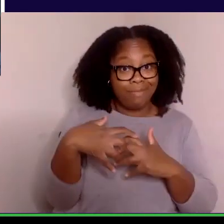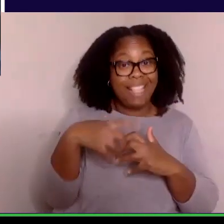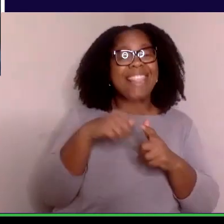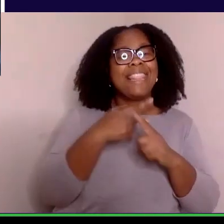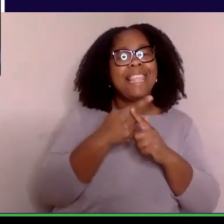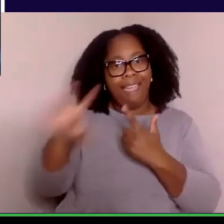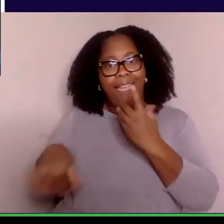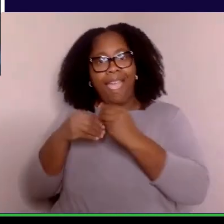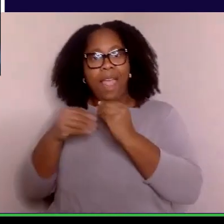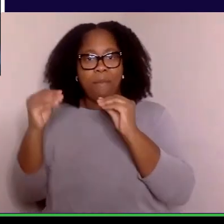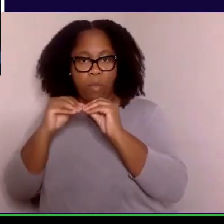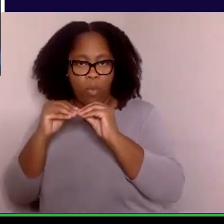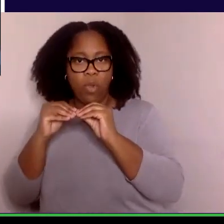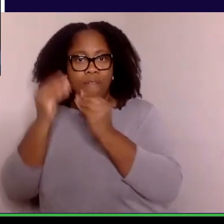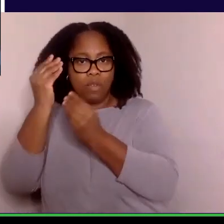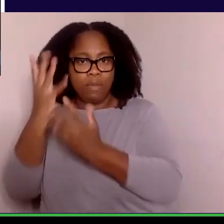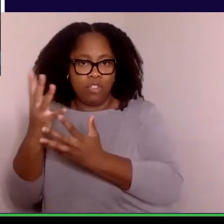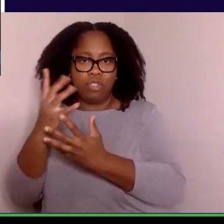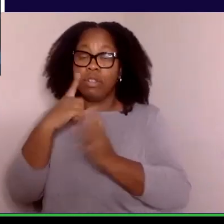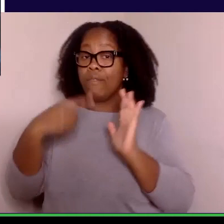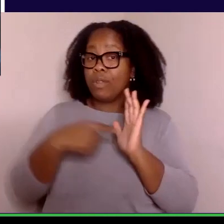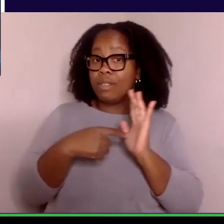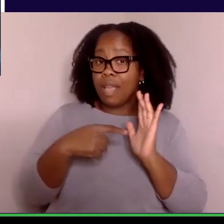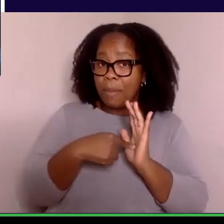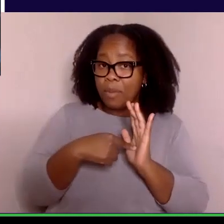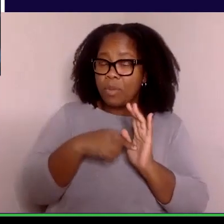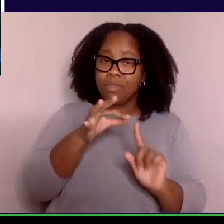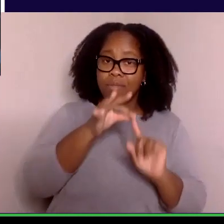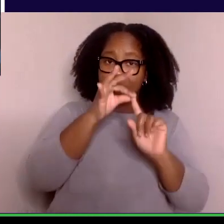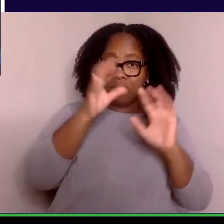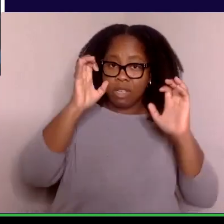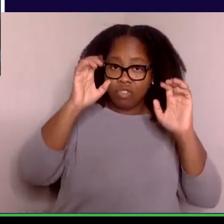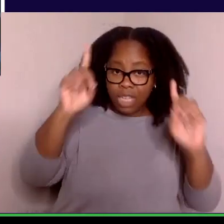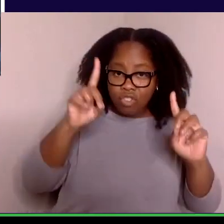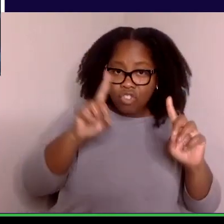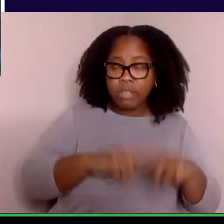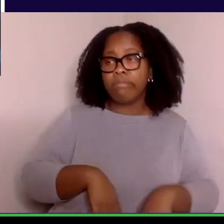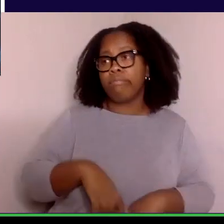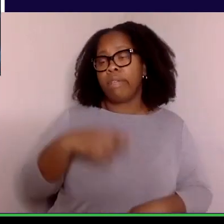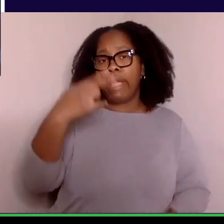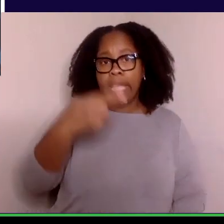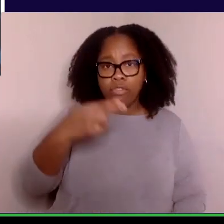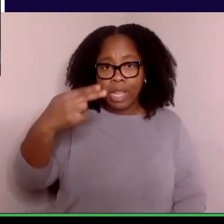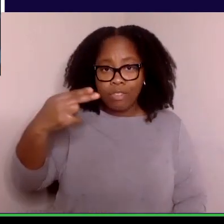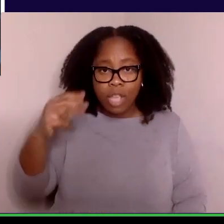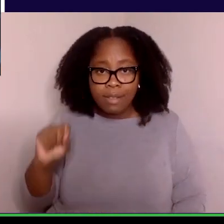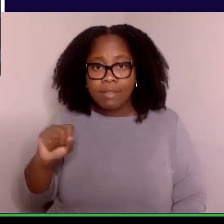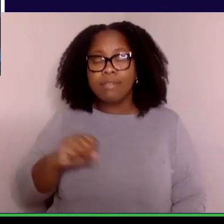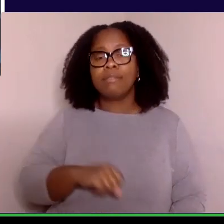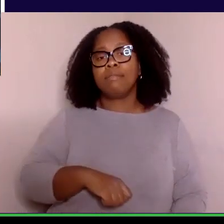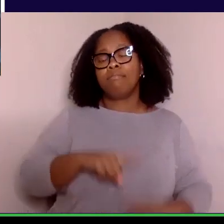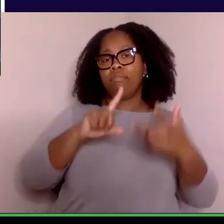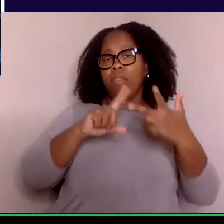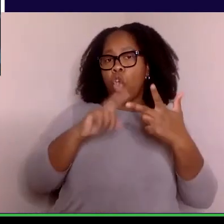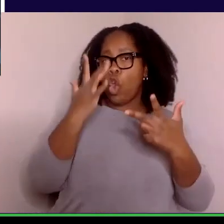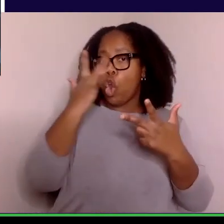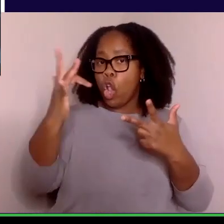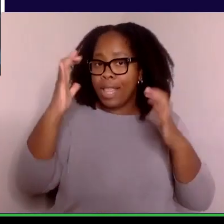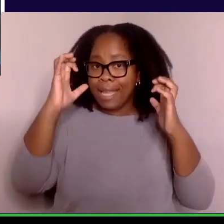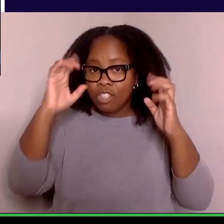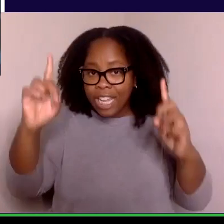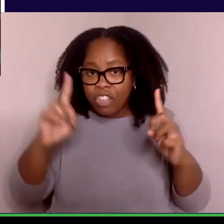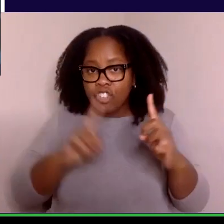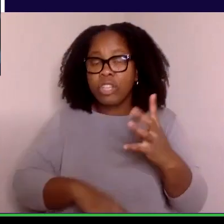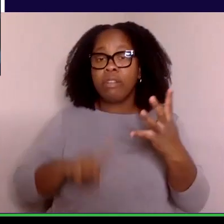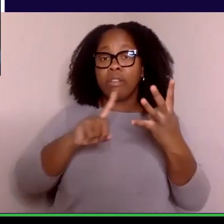example, special education services, HHS, early education, adult